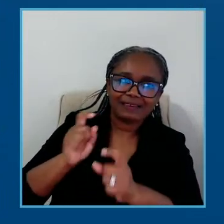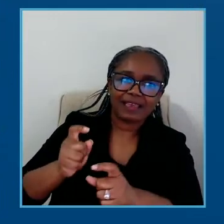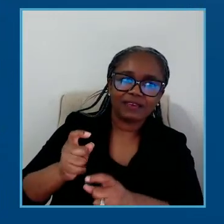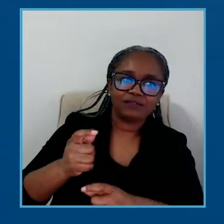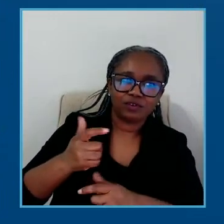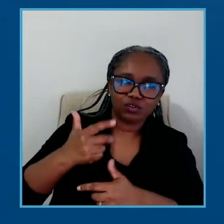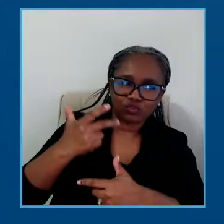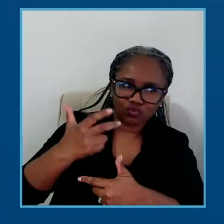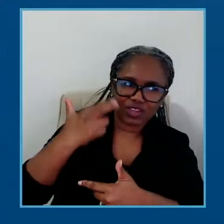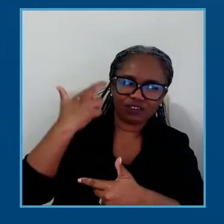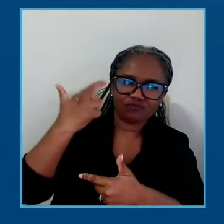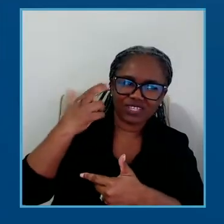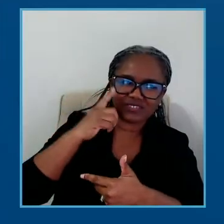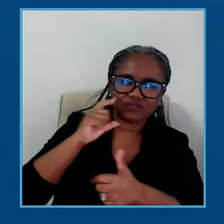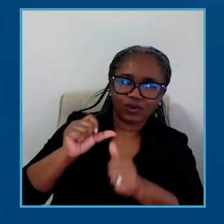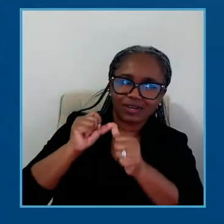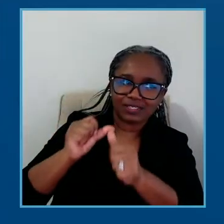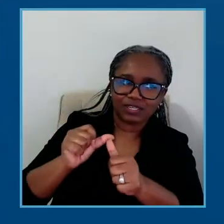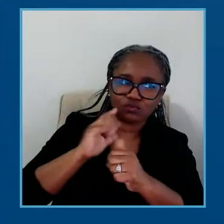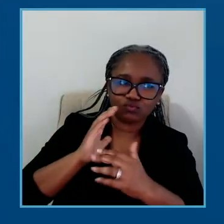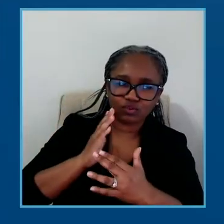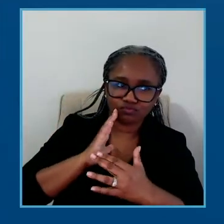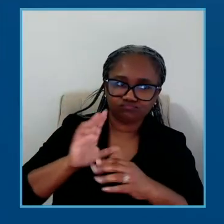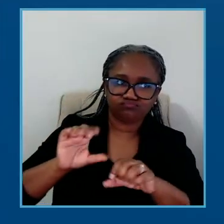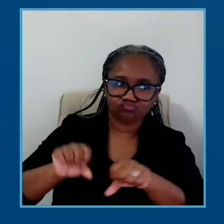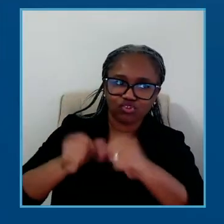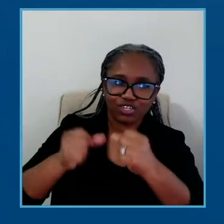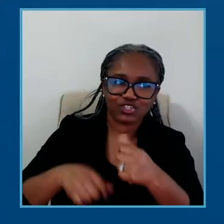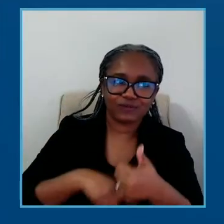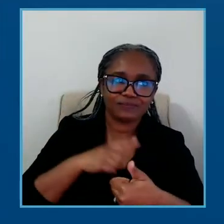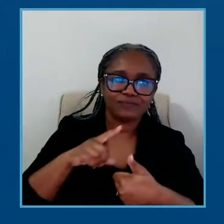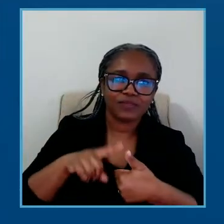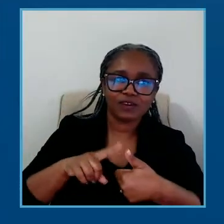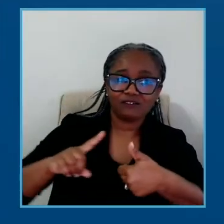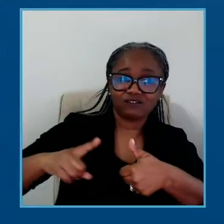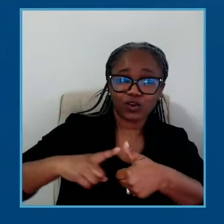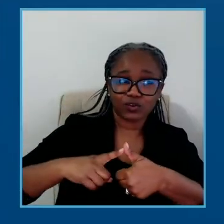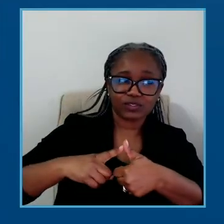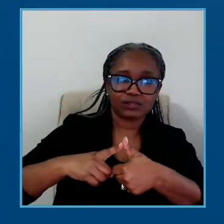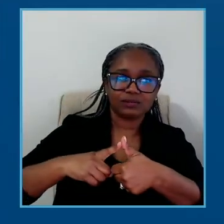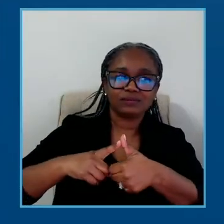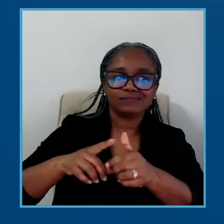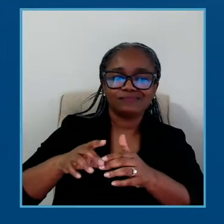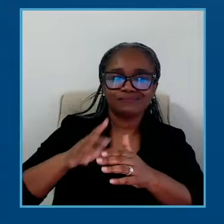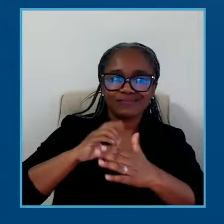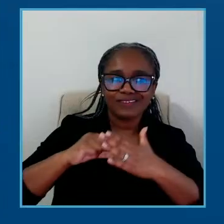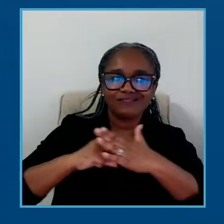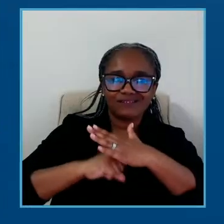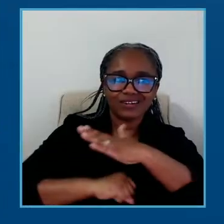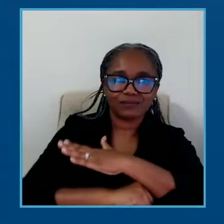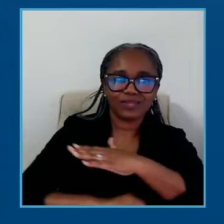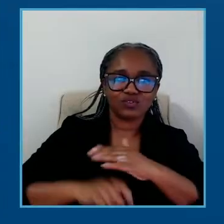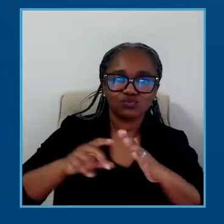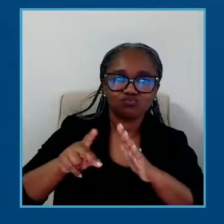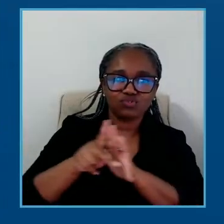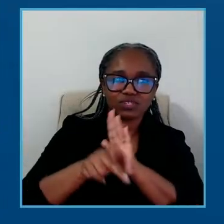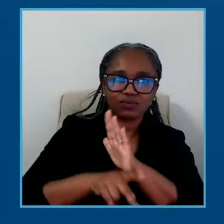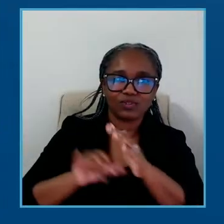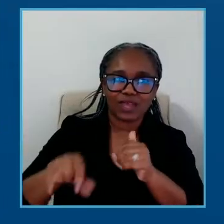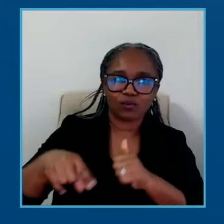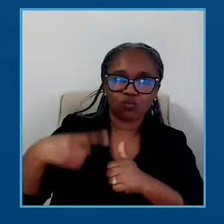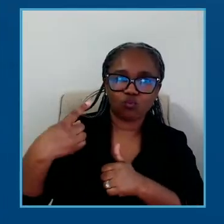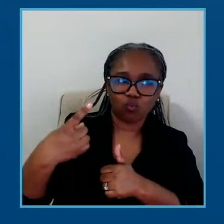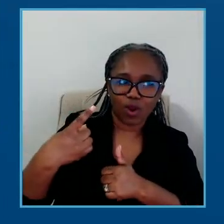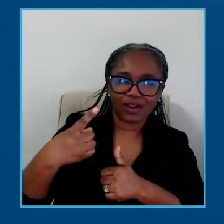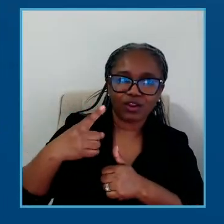that only one question can be pending at a time. By counting the votes on 2 different questions, which male candidate should